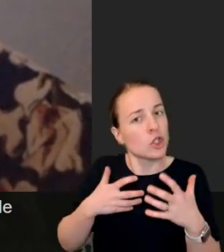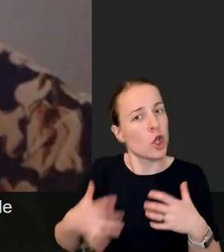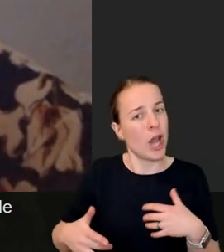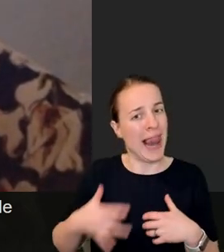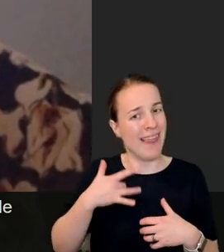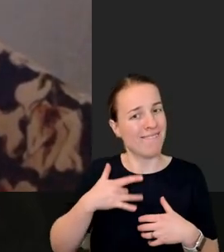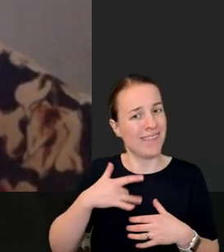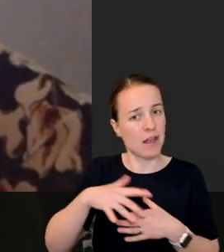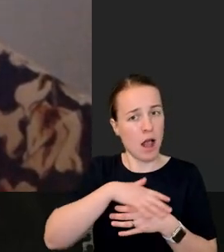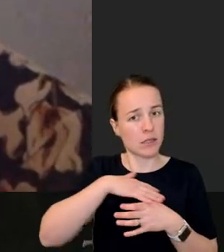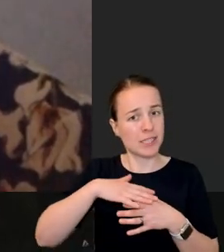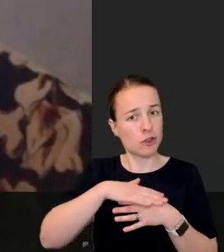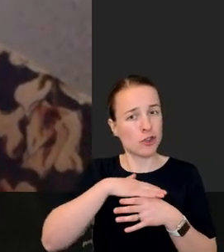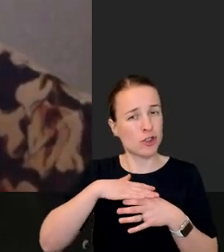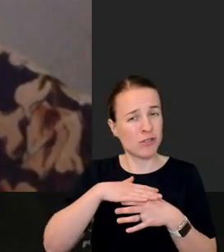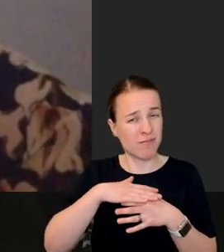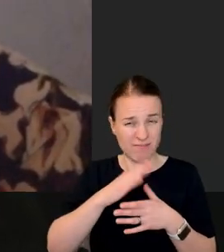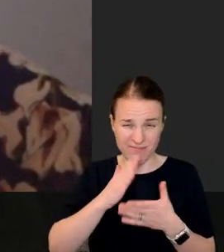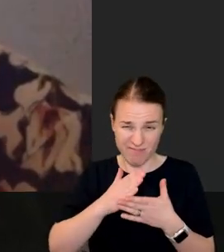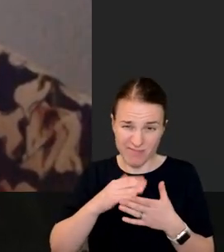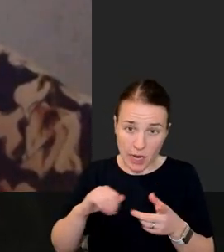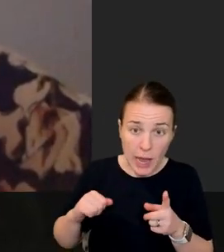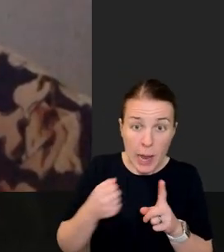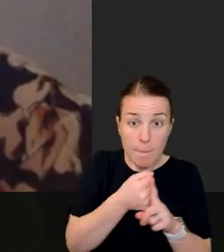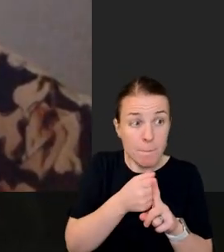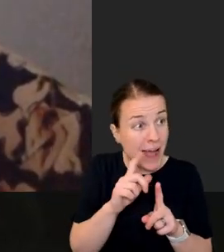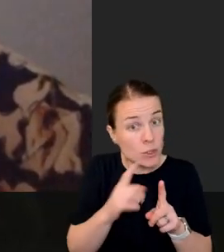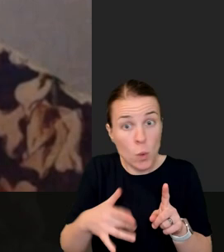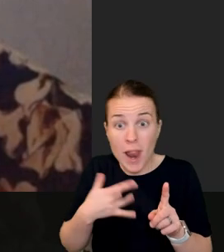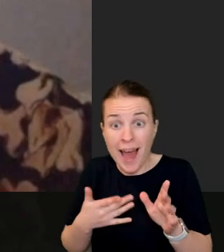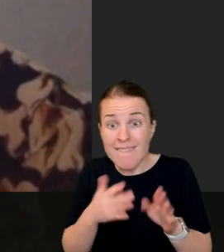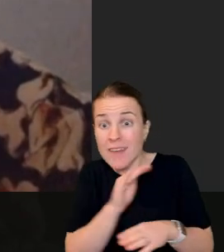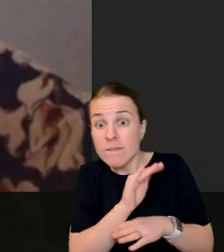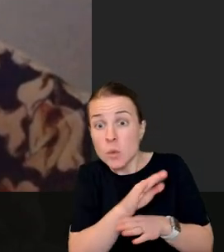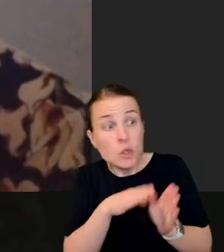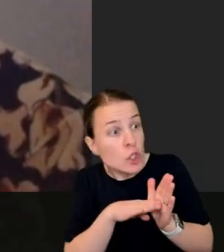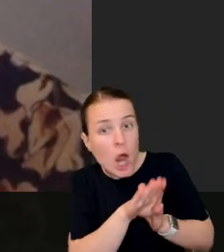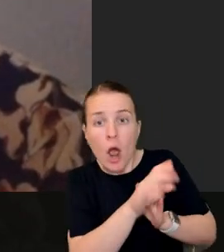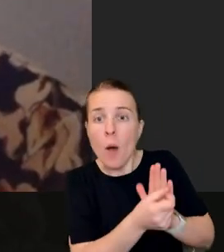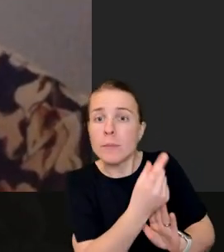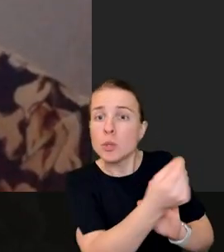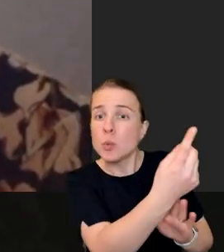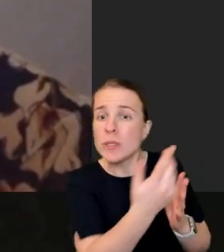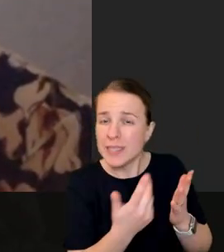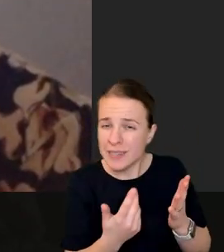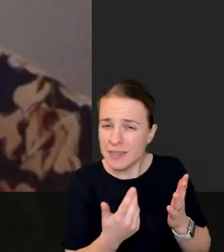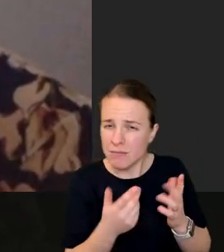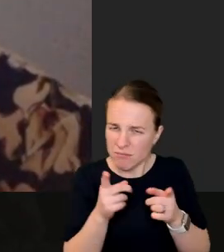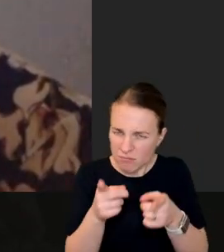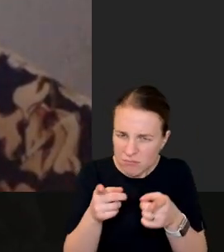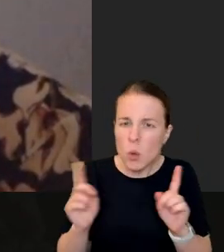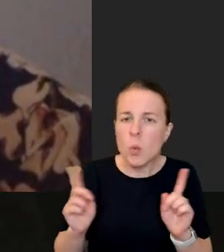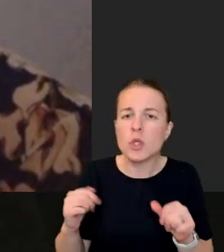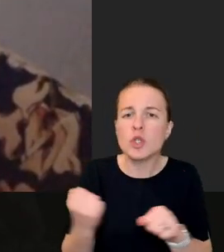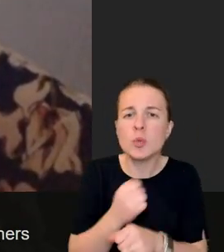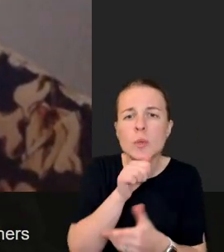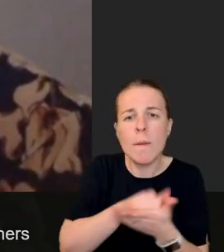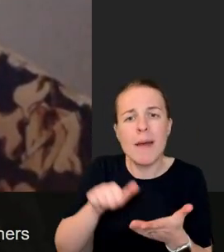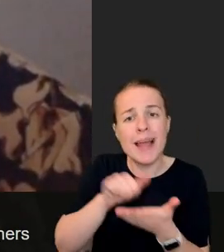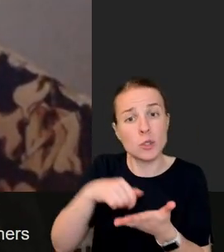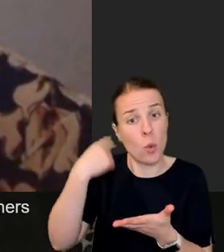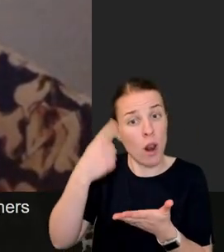the impact this has on their life chances. What are you doing to ensure young Londoners are living in a safe